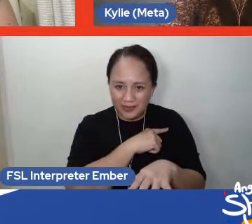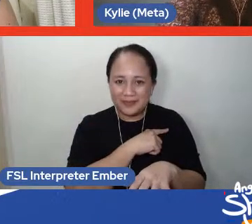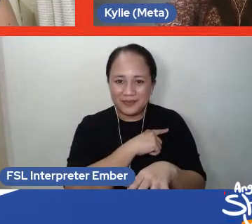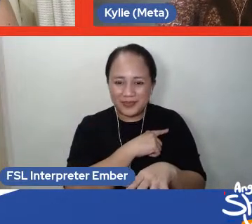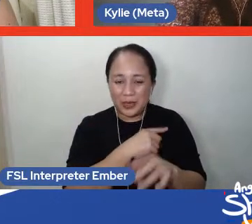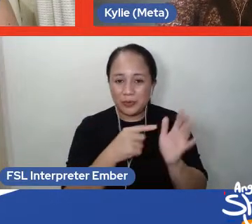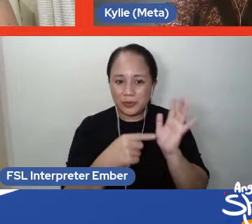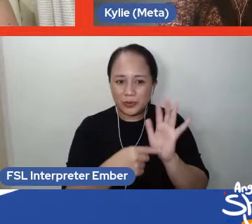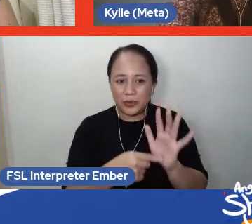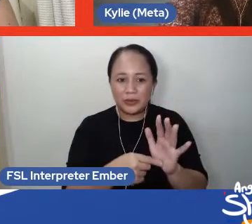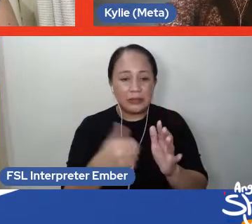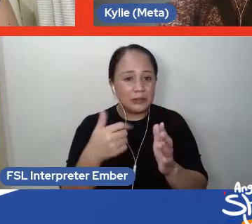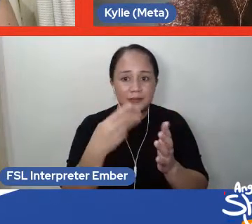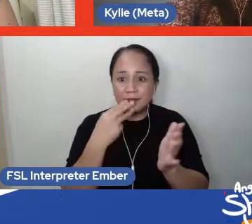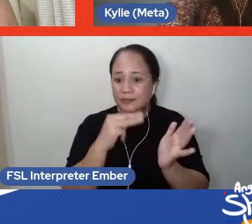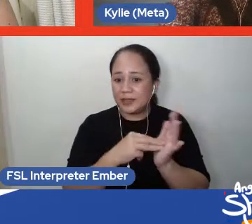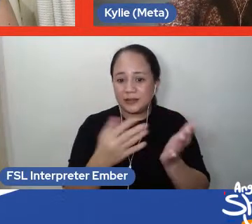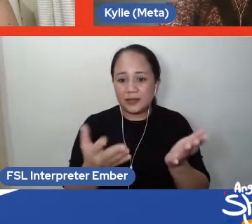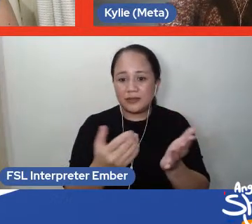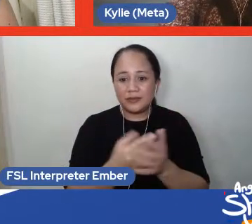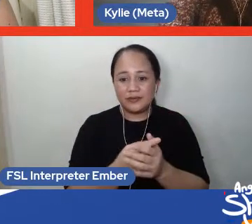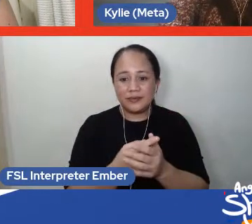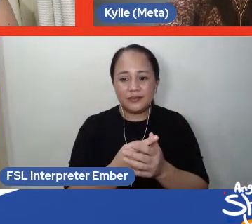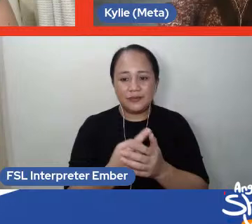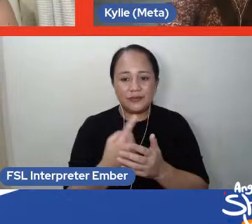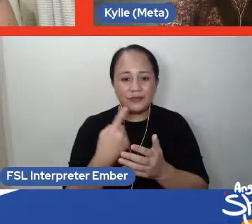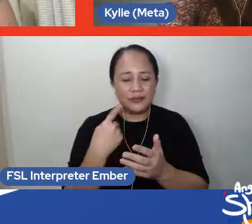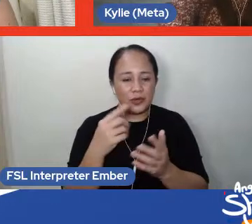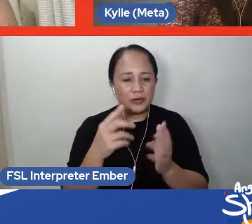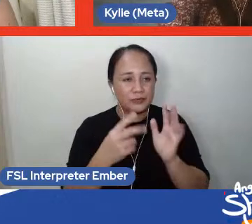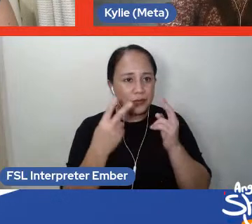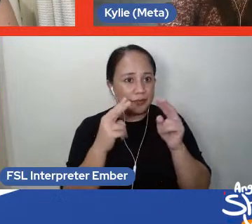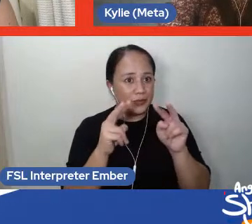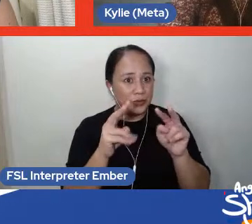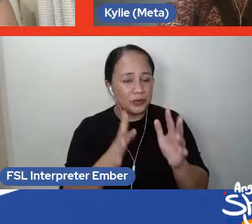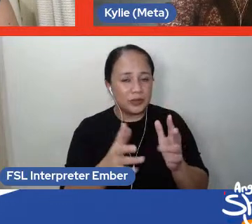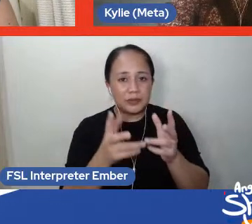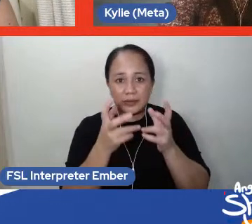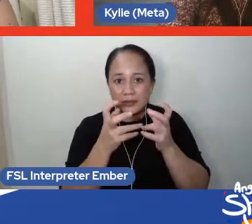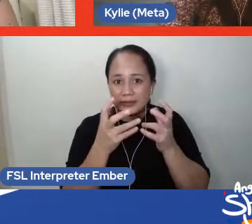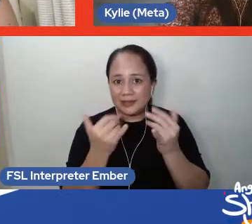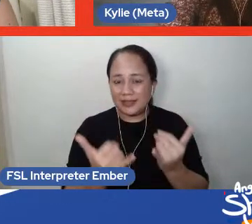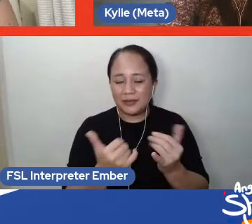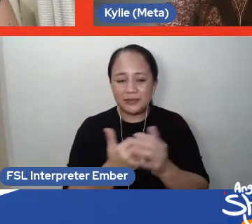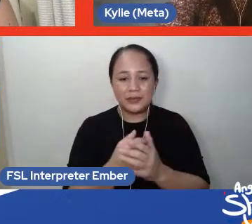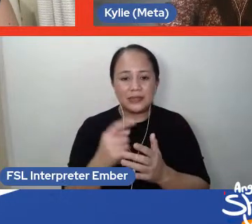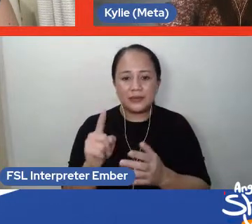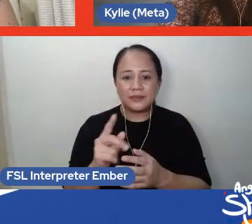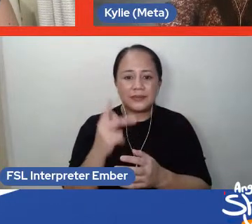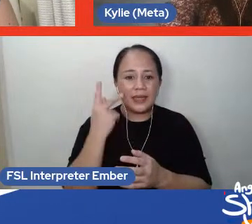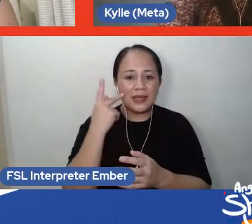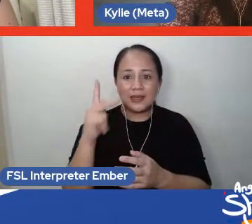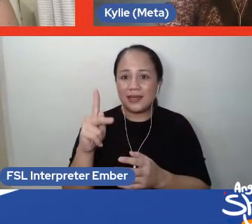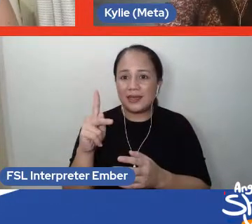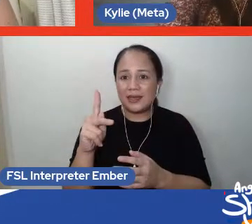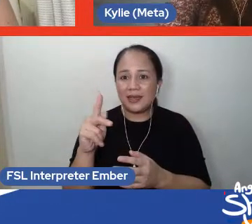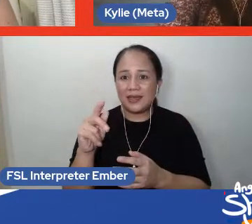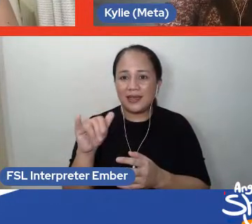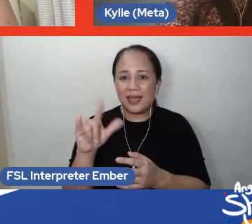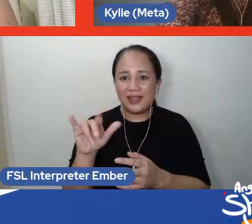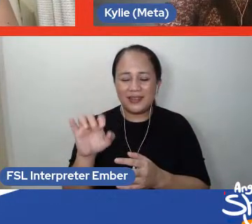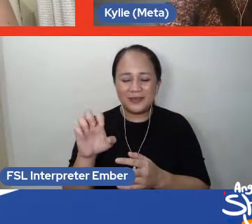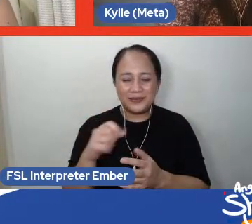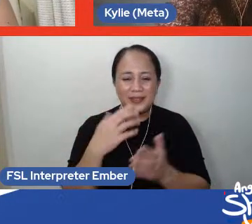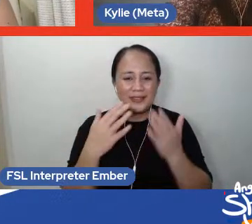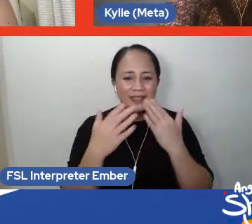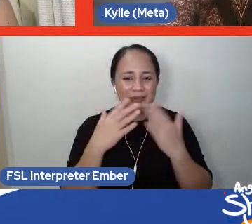show, any last messages for our viewers or our listeners right now? Let's start with Kylie, maybe. Thank you, Harsh.